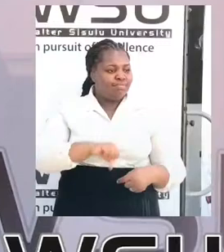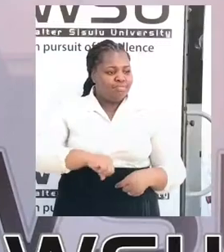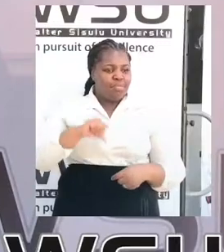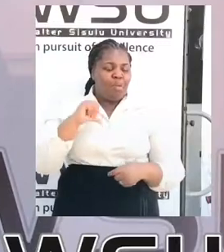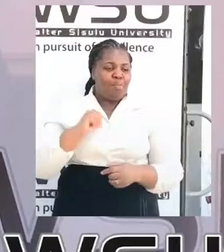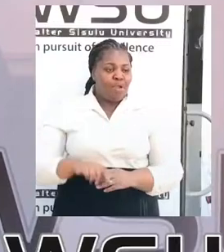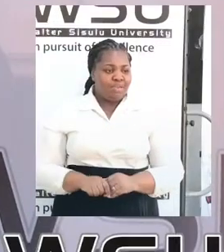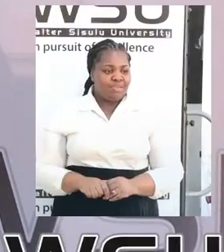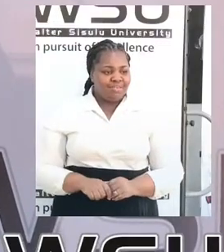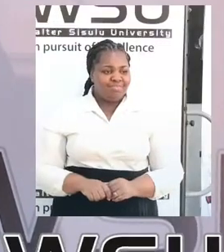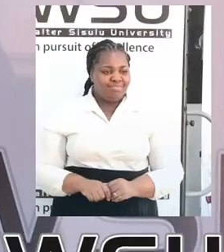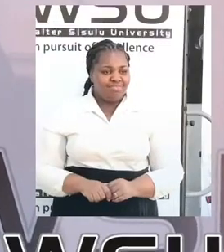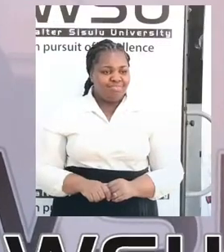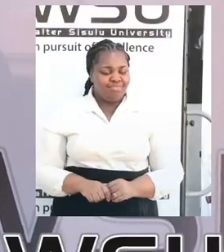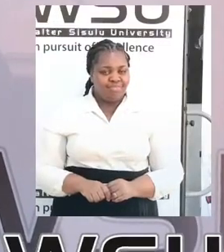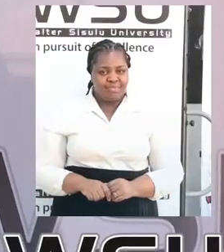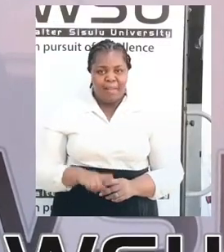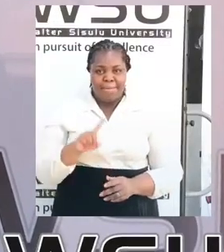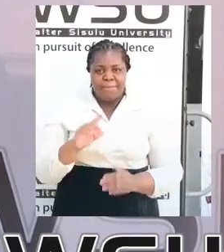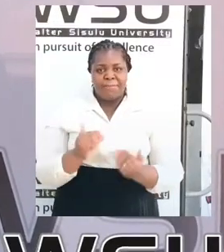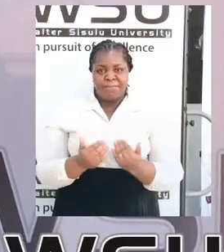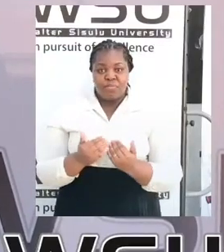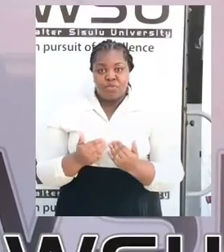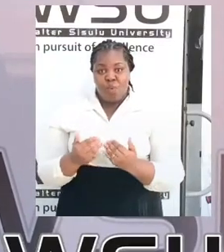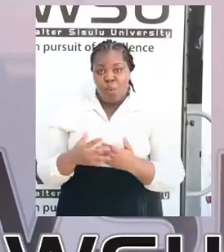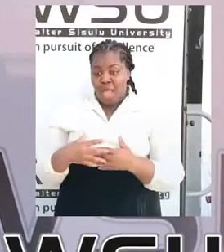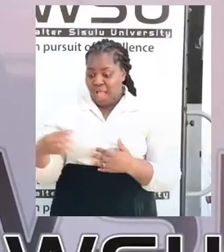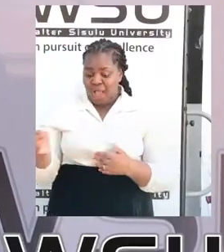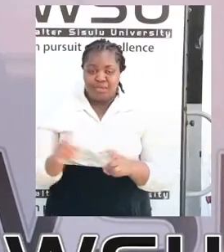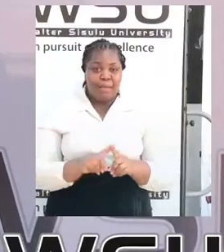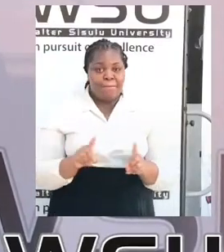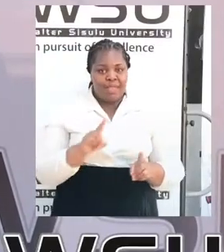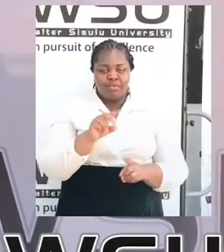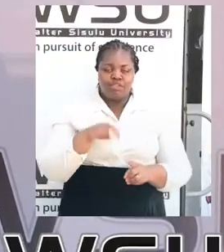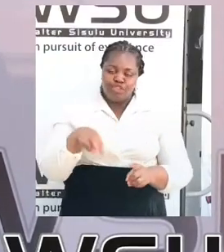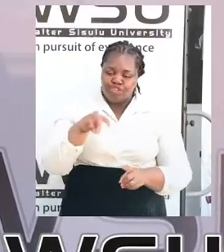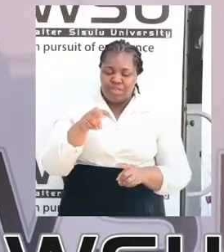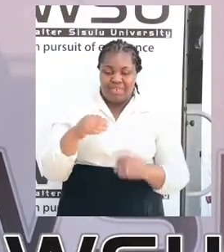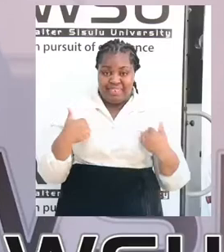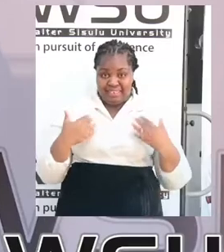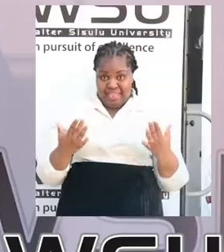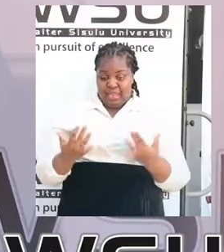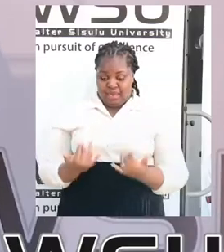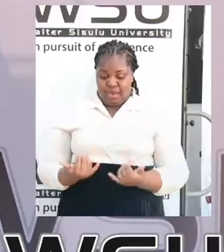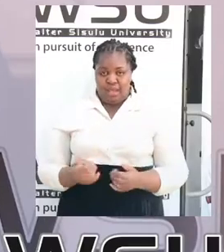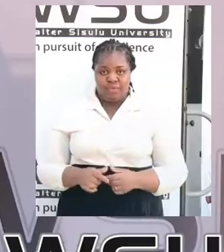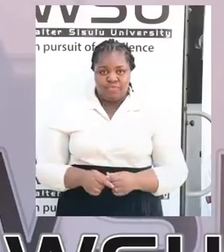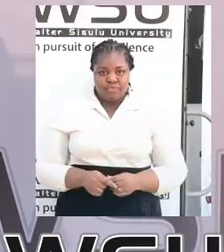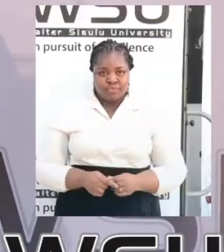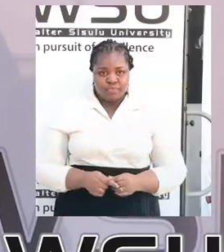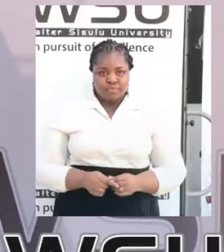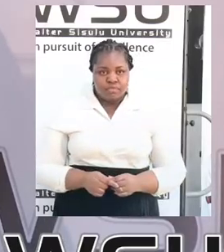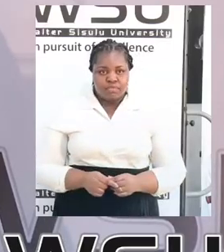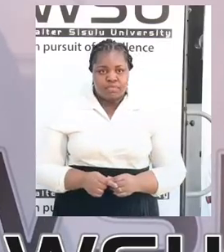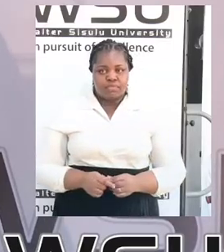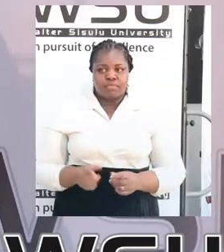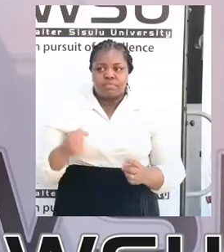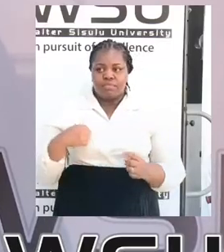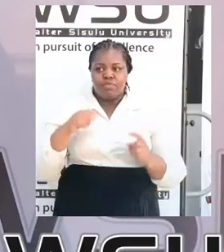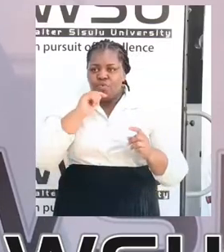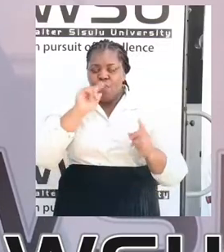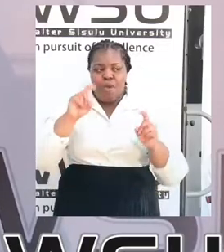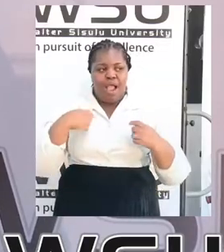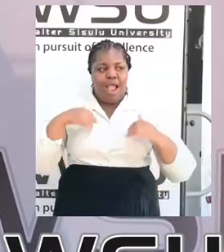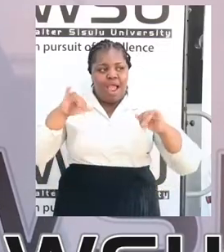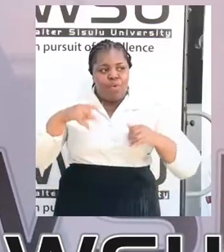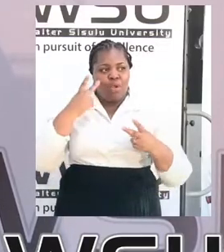pride. School's out, but your journey is just beginning. We can't wait to